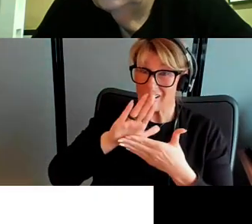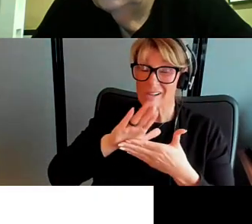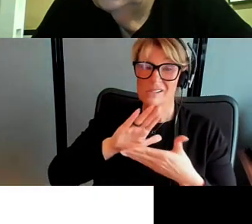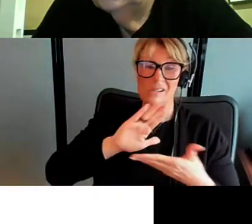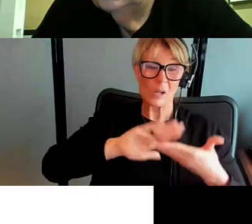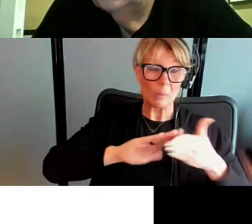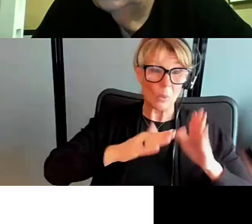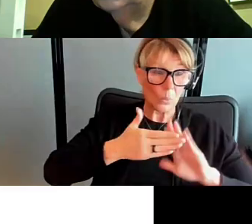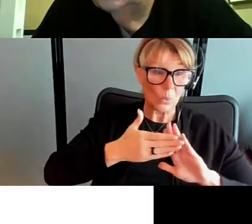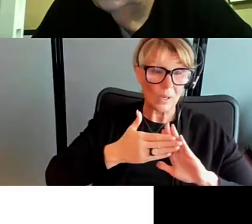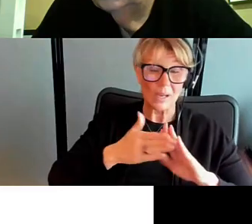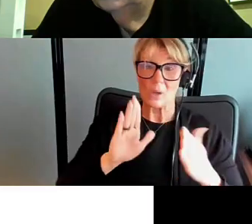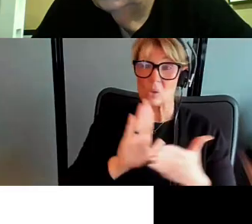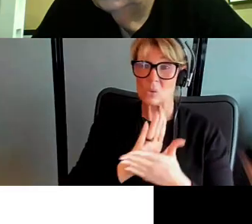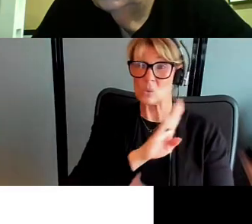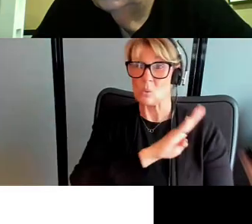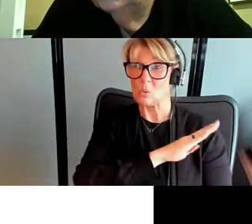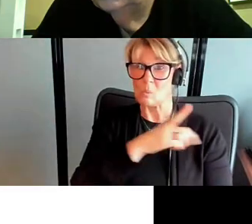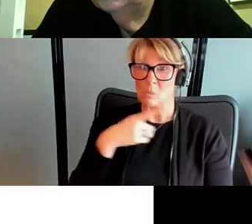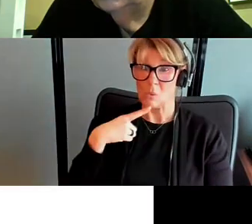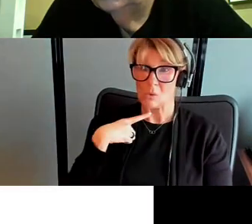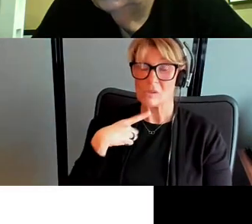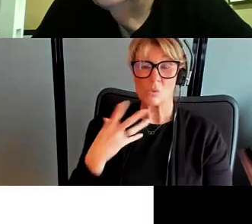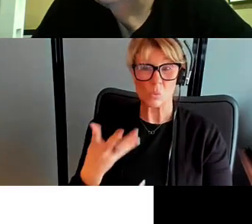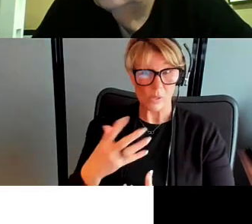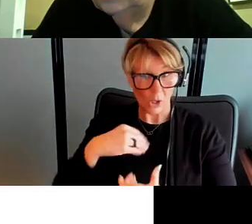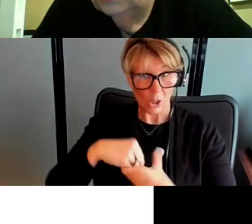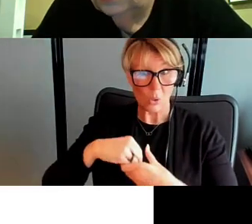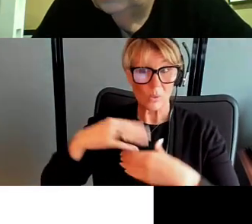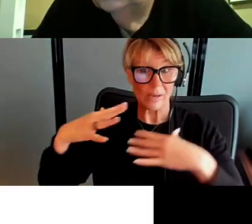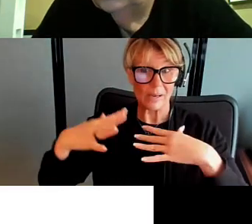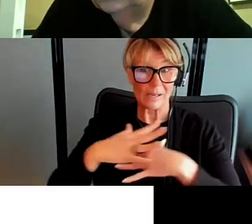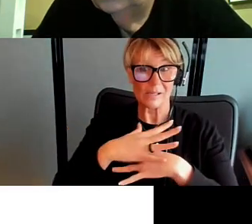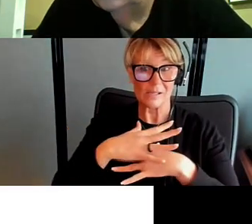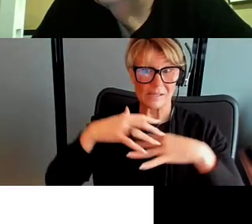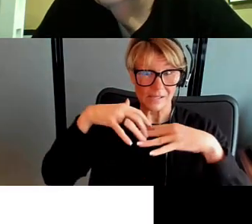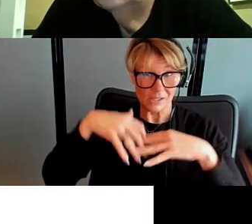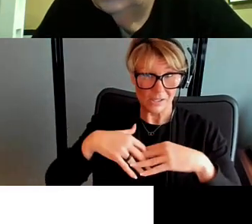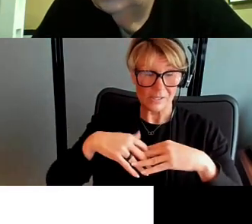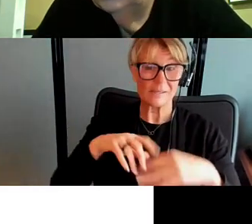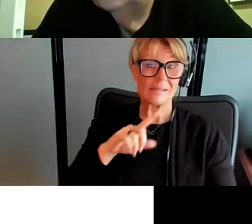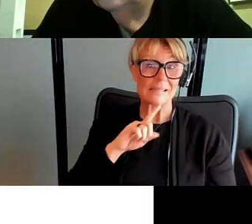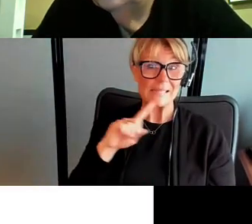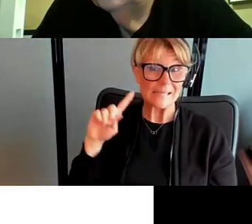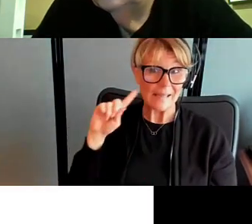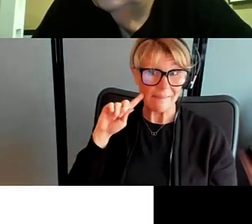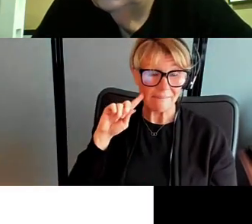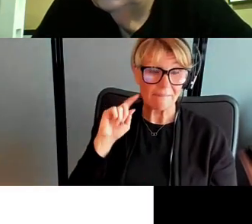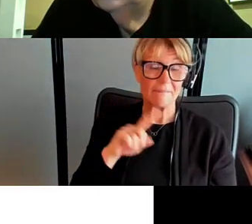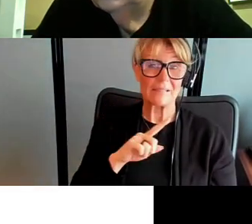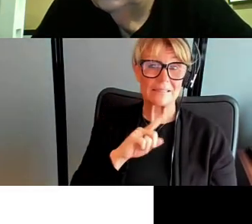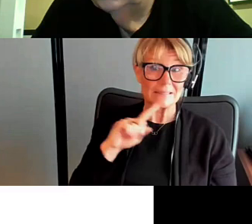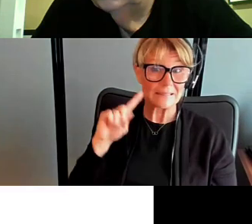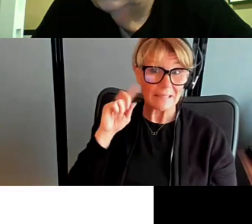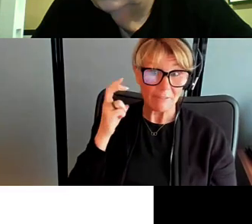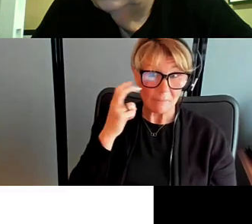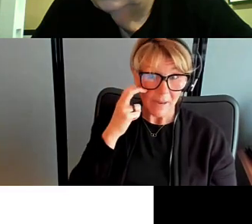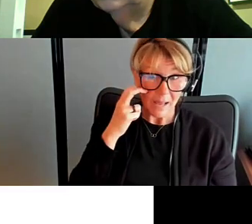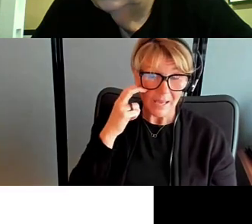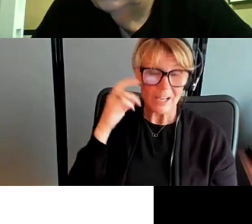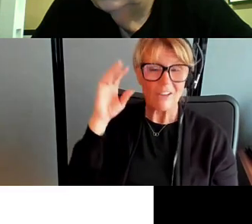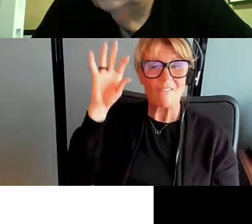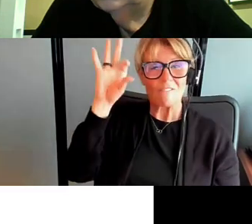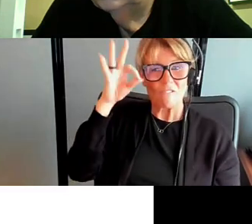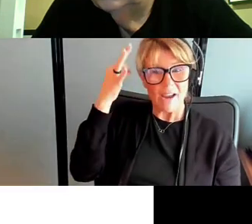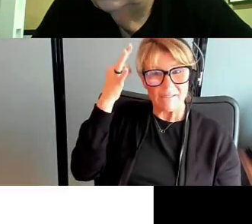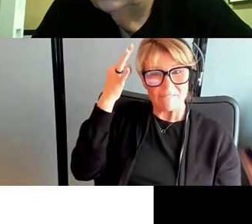community-based. We did include Indigenous perspective, deaf, blind. And Francophones was a tough one